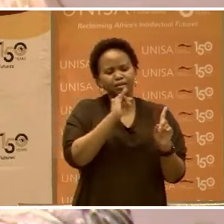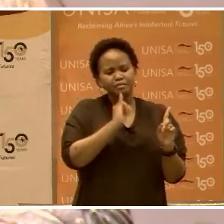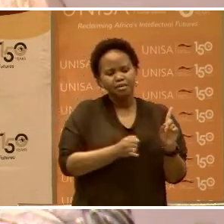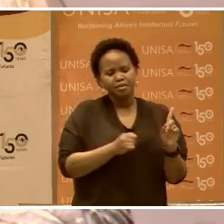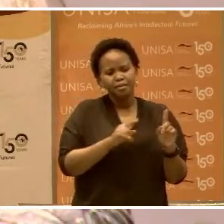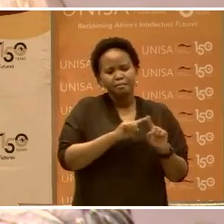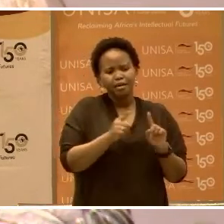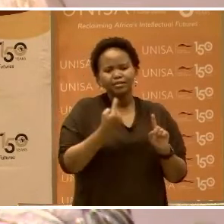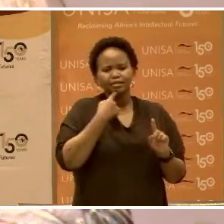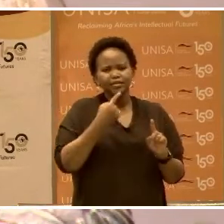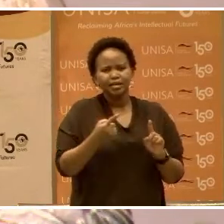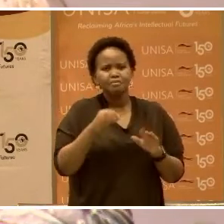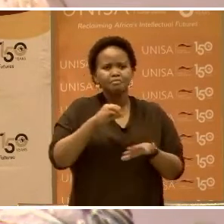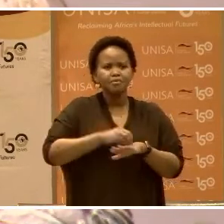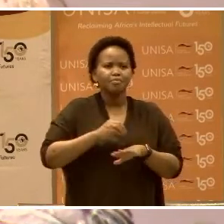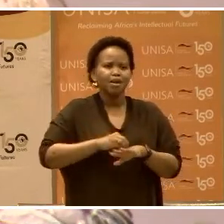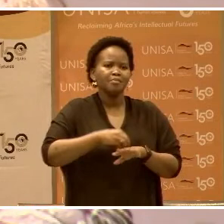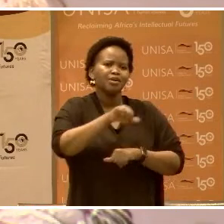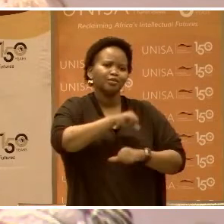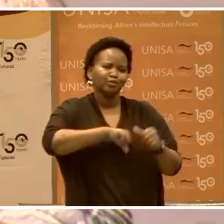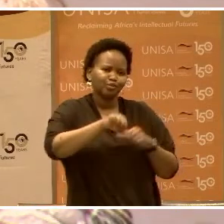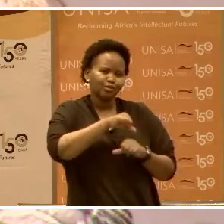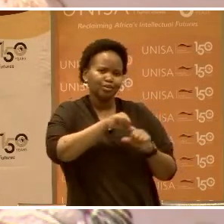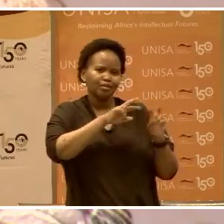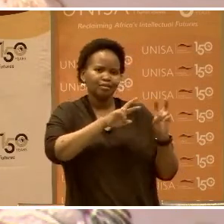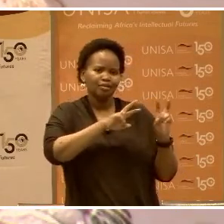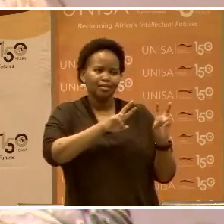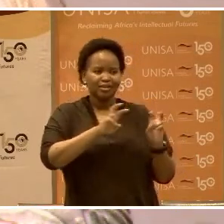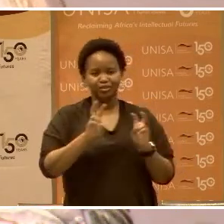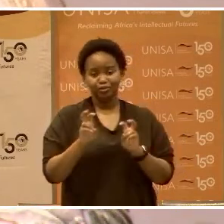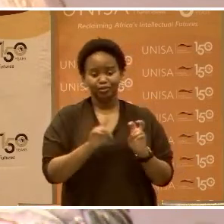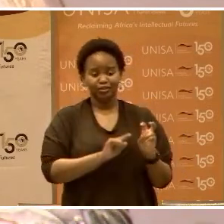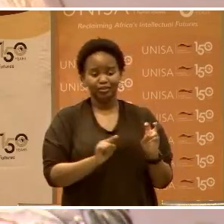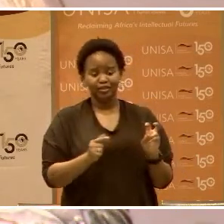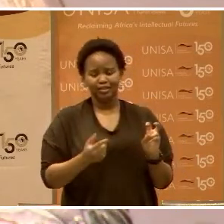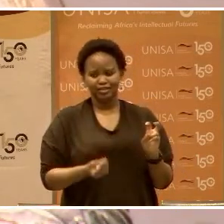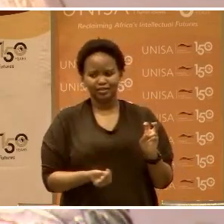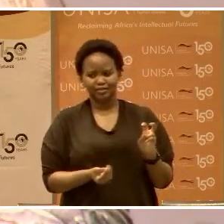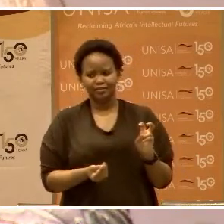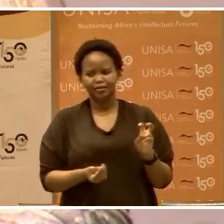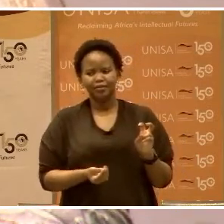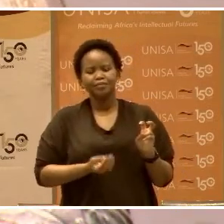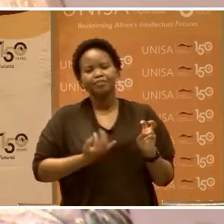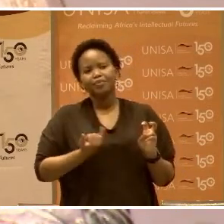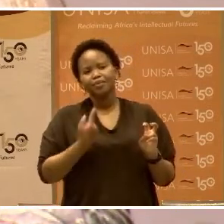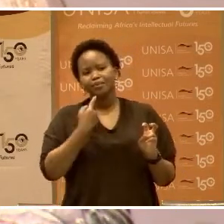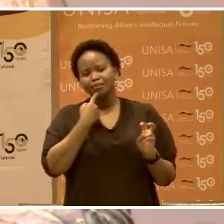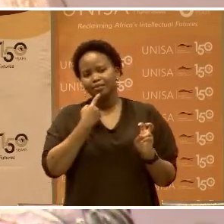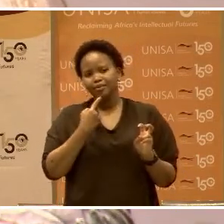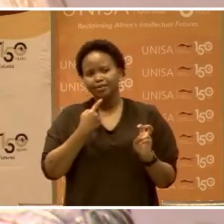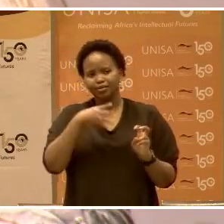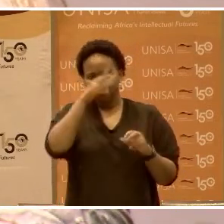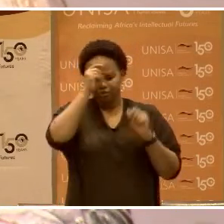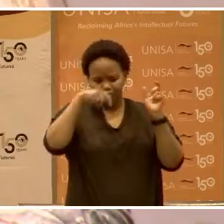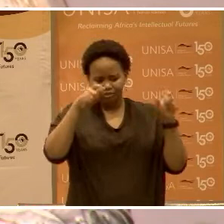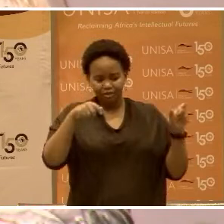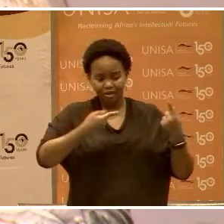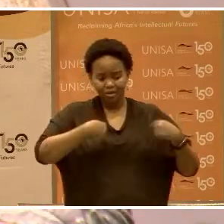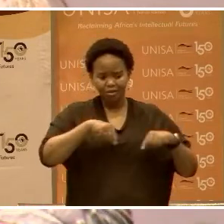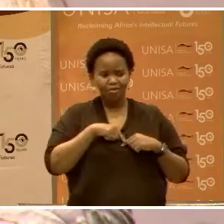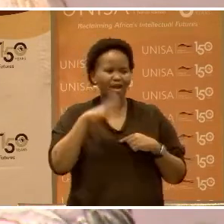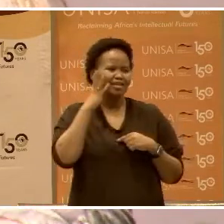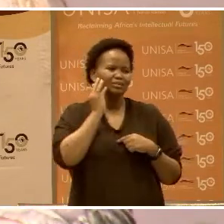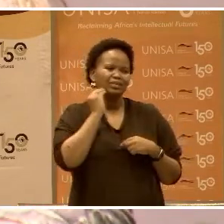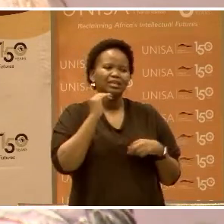issues that we sit with that is actually impacting negatively on our students' ability to read and also